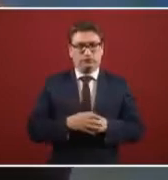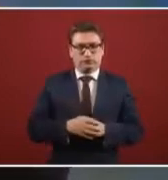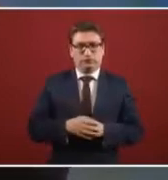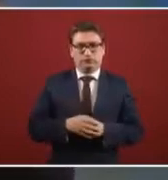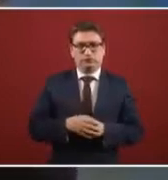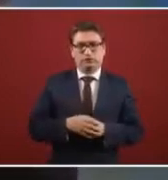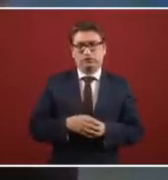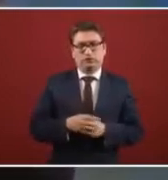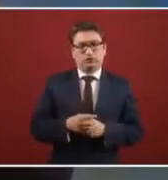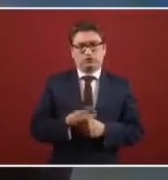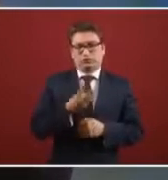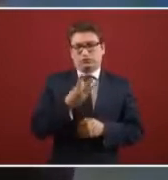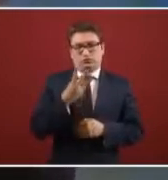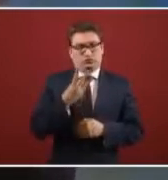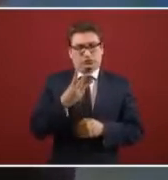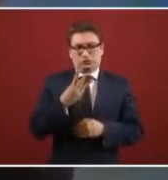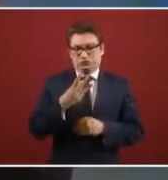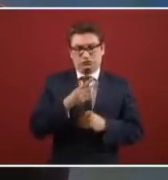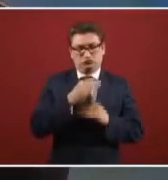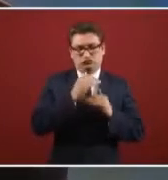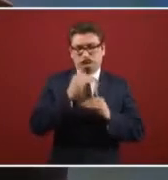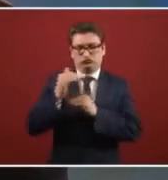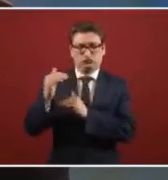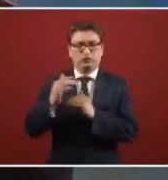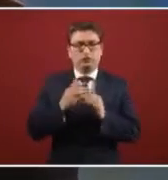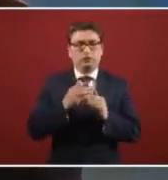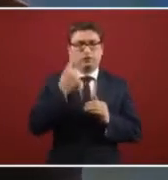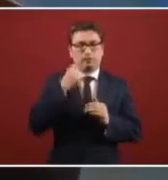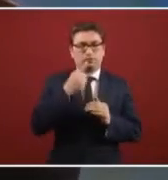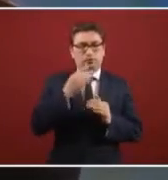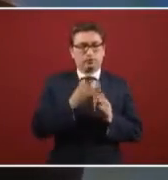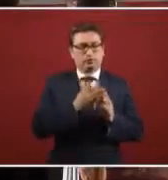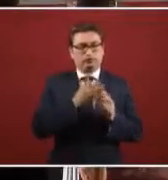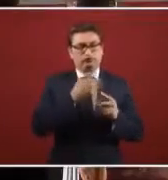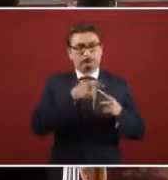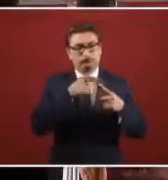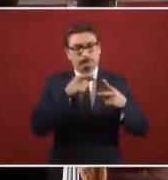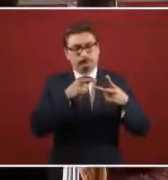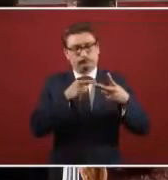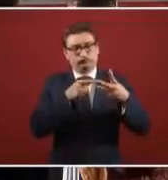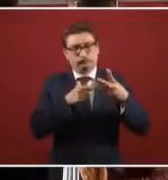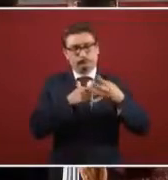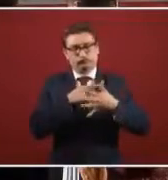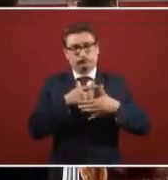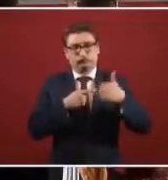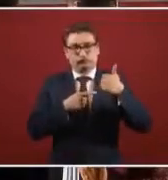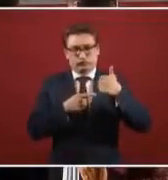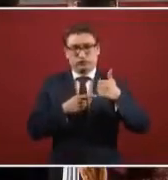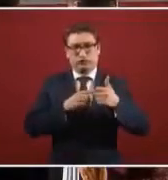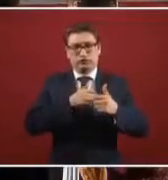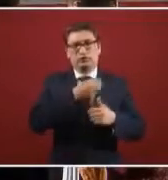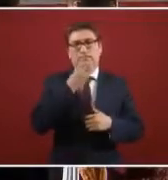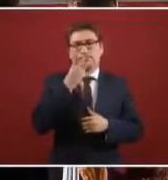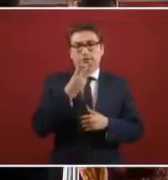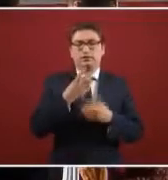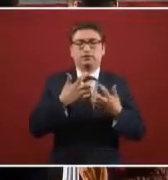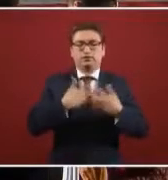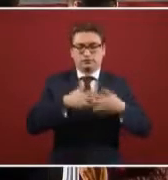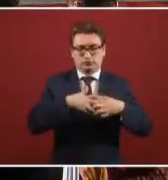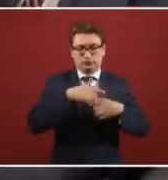como mínimo que with the participaron en cada minimum that participated in each paquete. bid on each